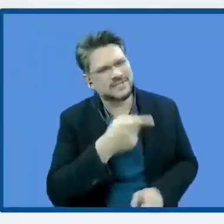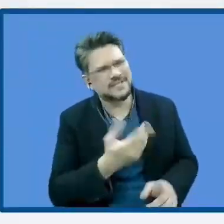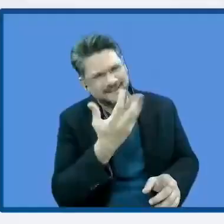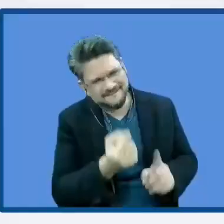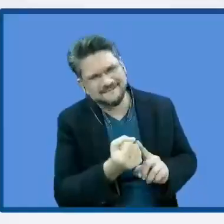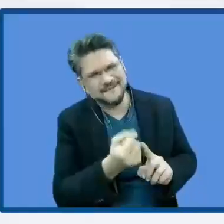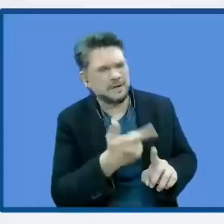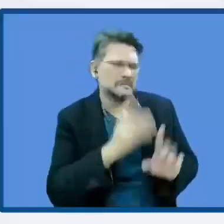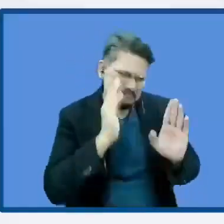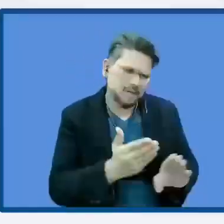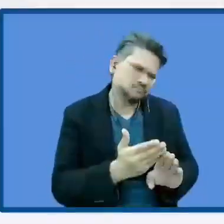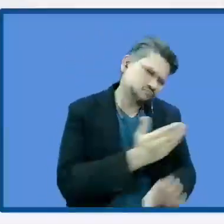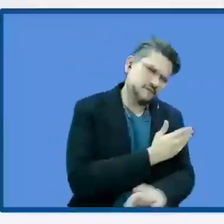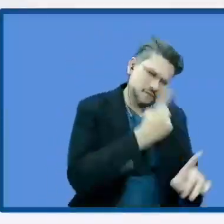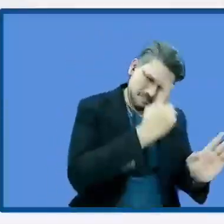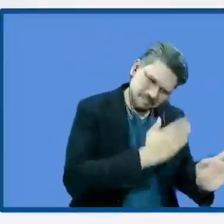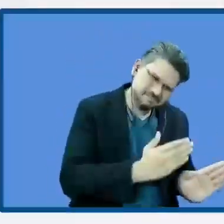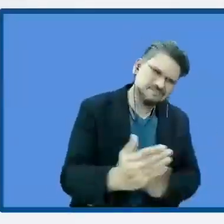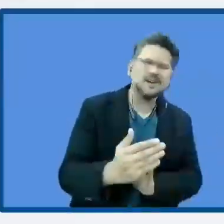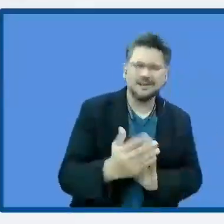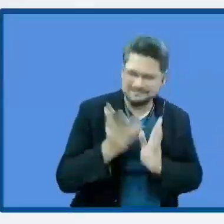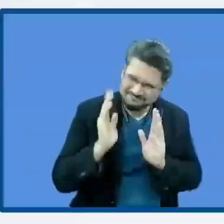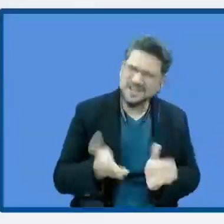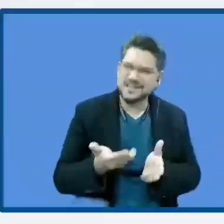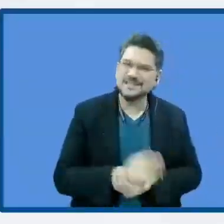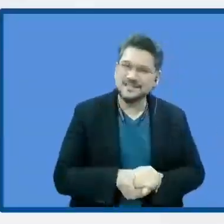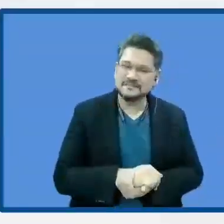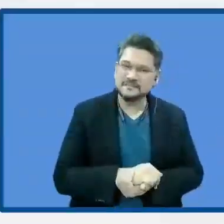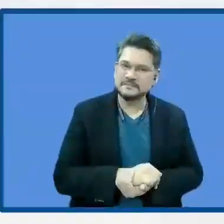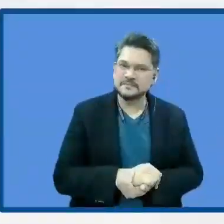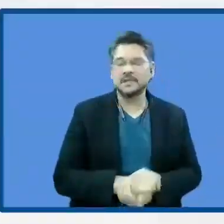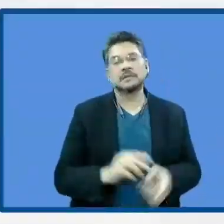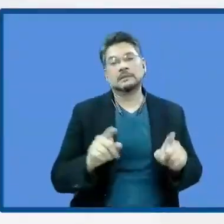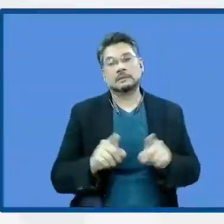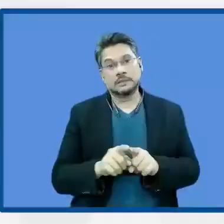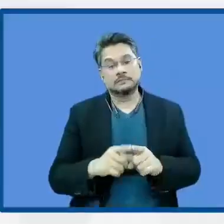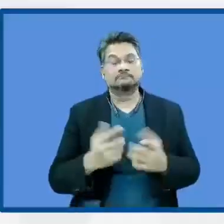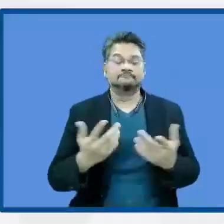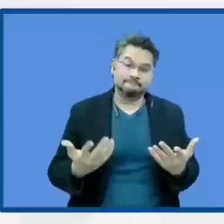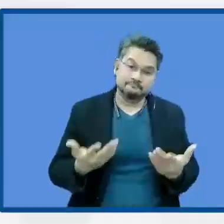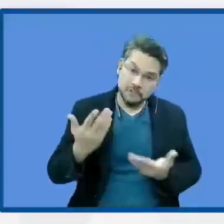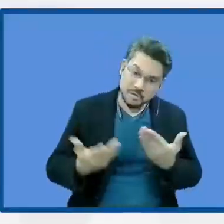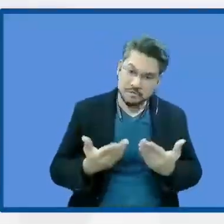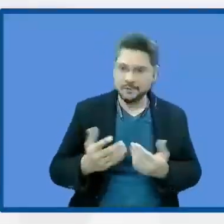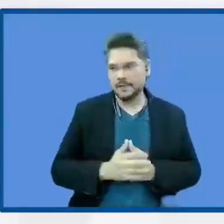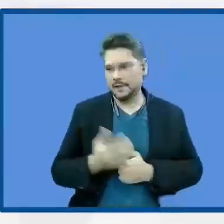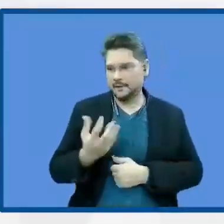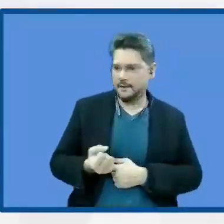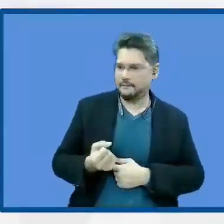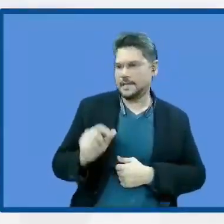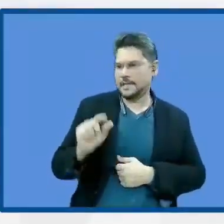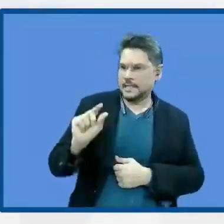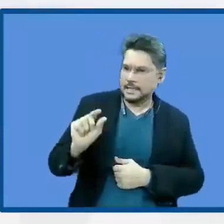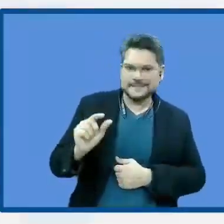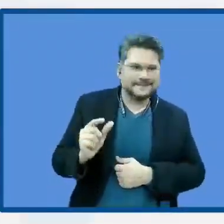for that. But sometimes there's also some sort of helplessness, because at the level